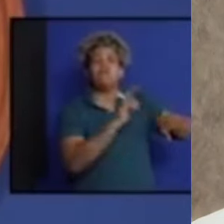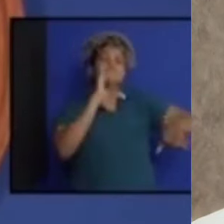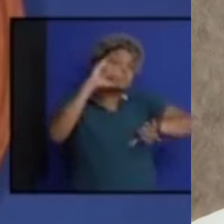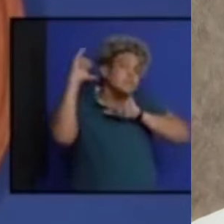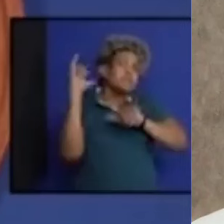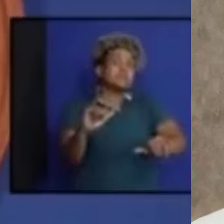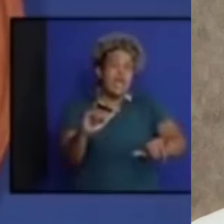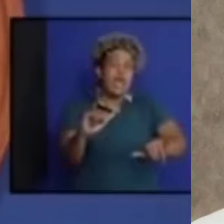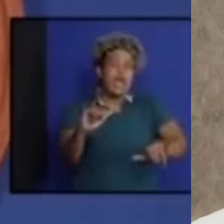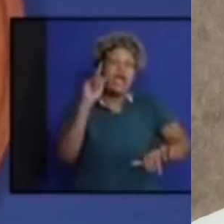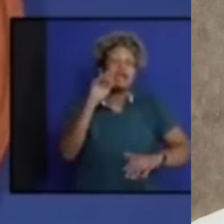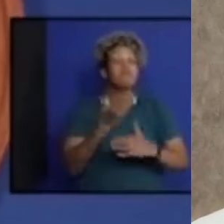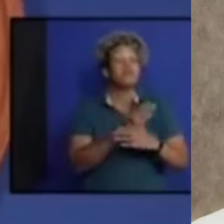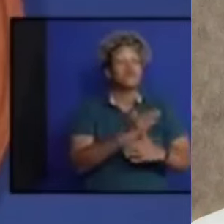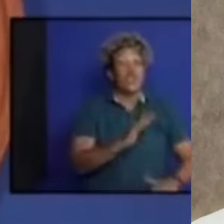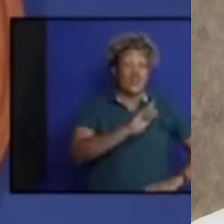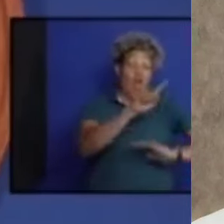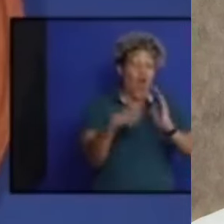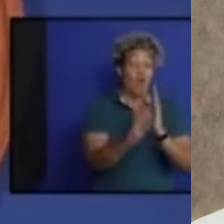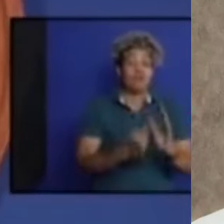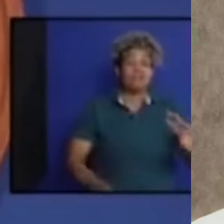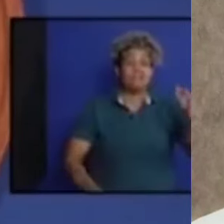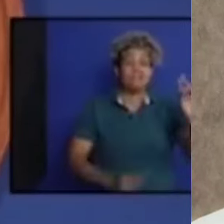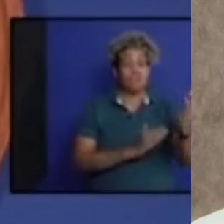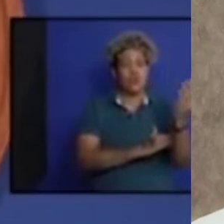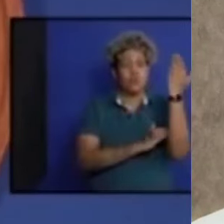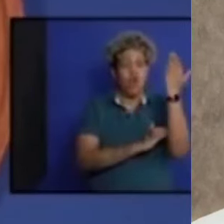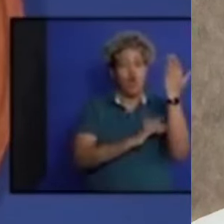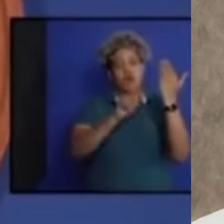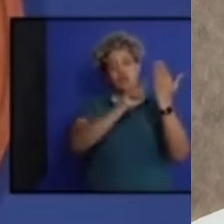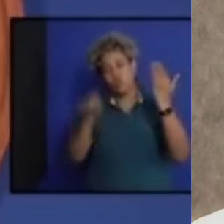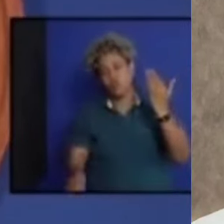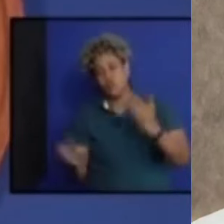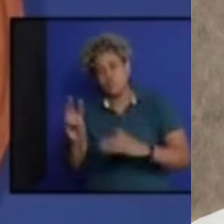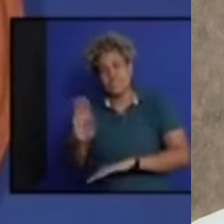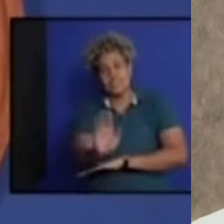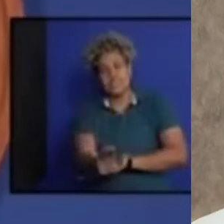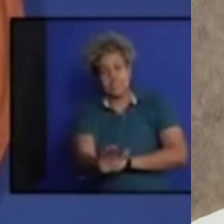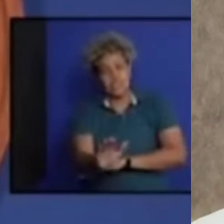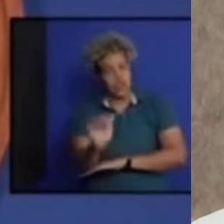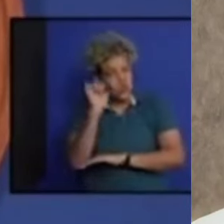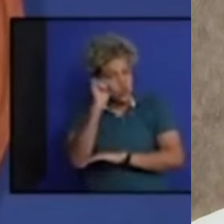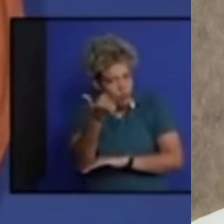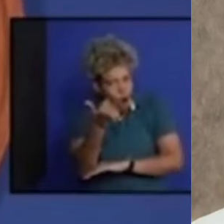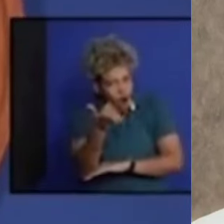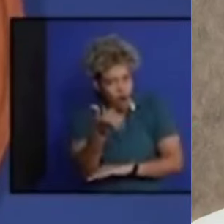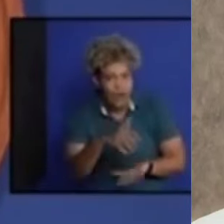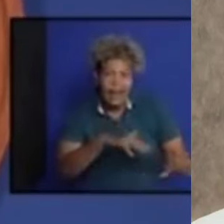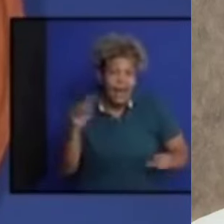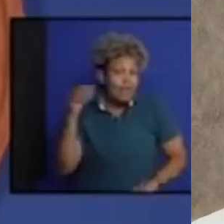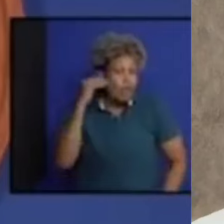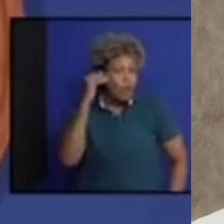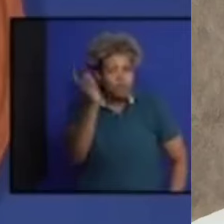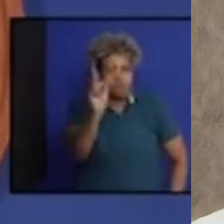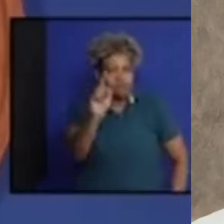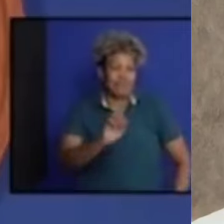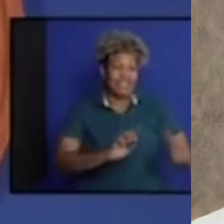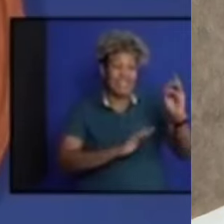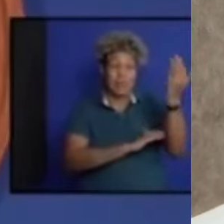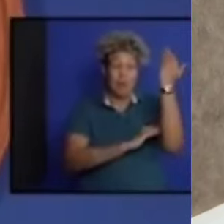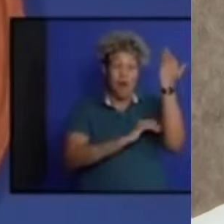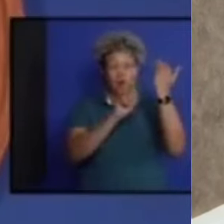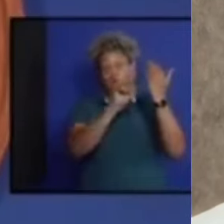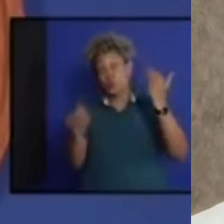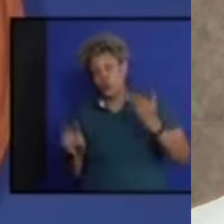in effect between the hours of 6 a.m. and 6 p.m. tomorrow, Wednesday, the 3rd